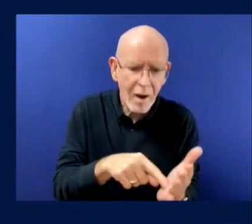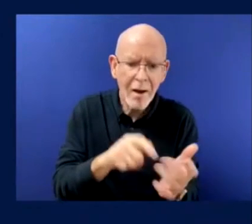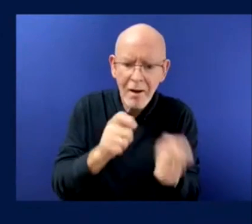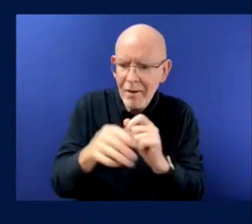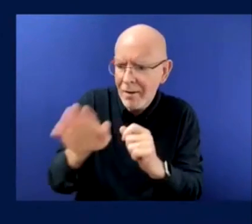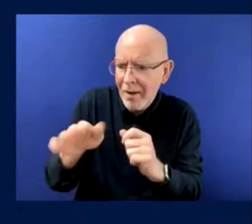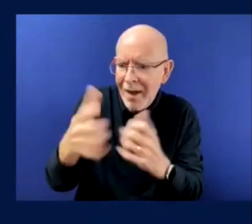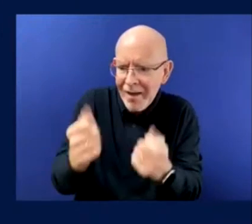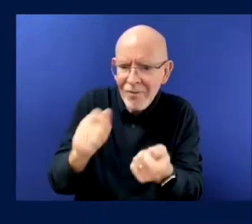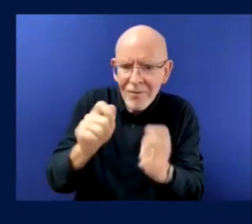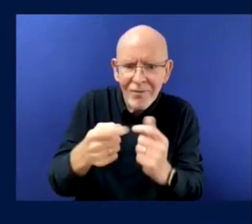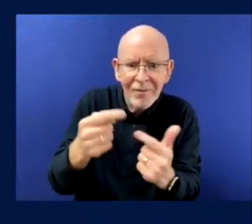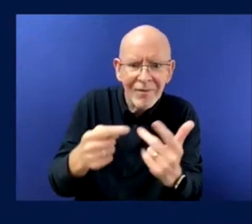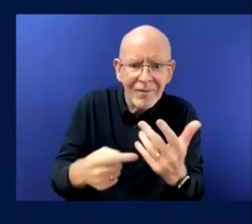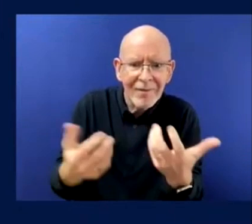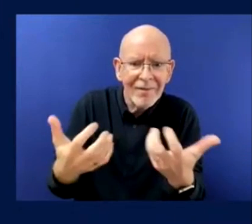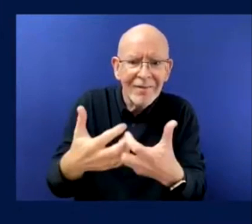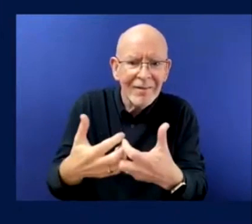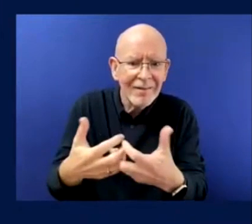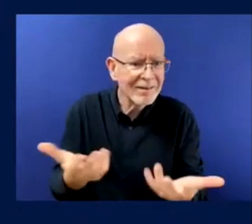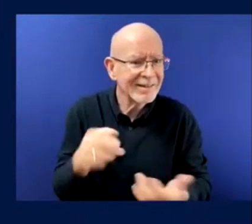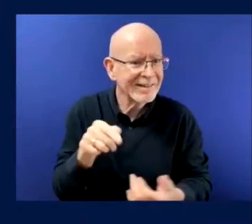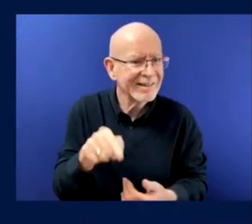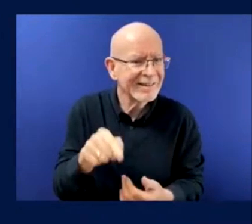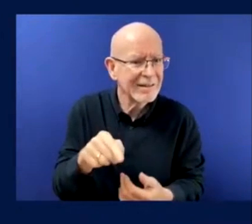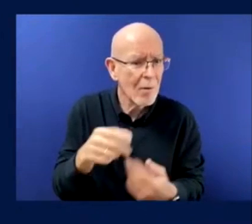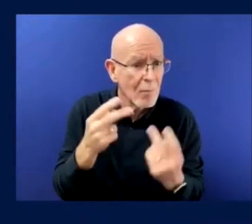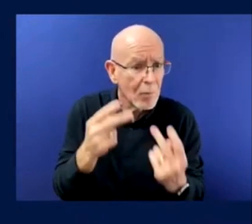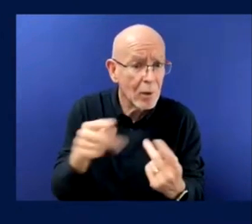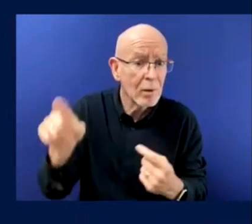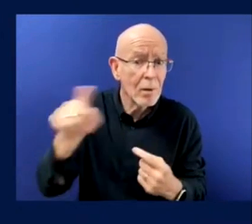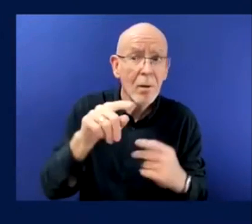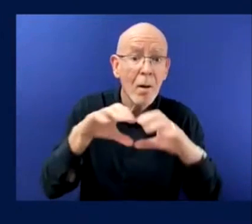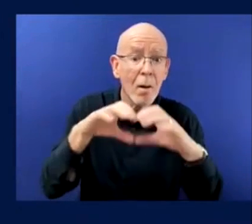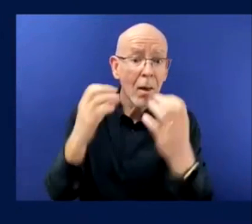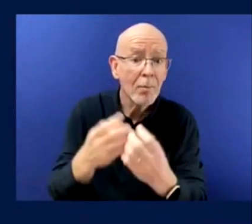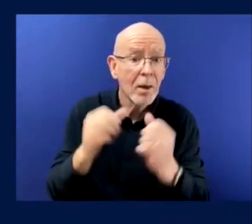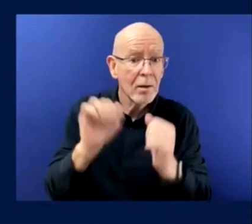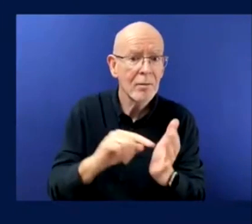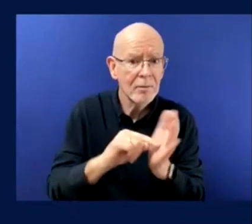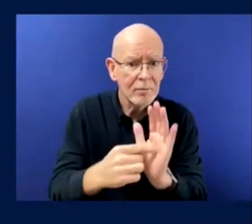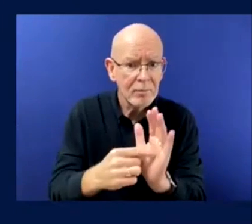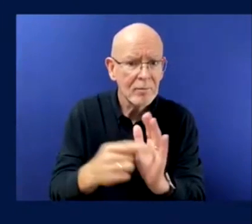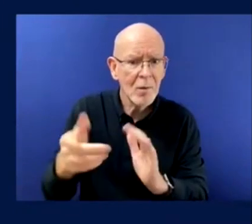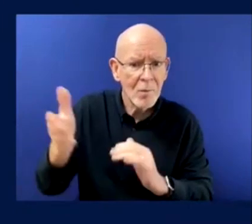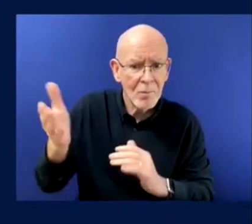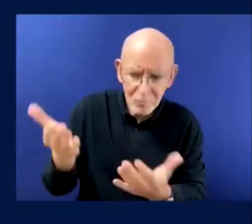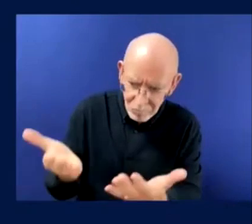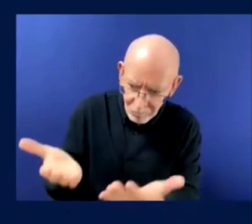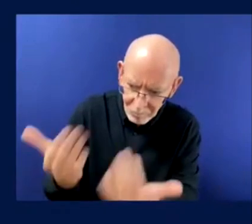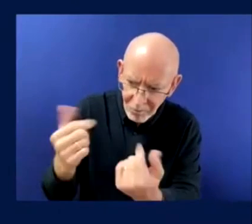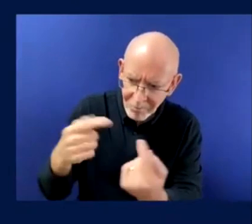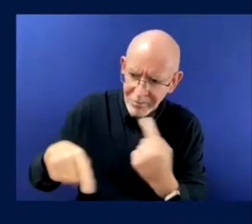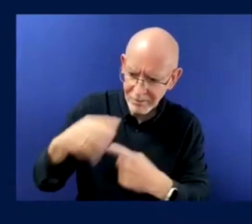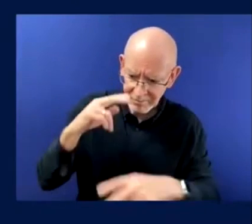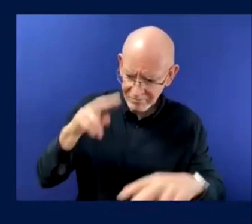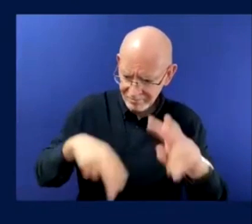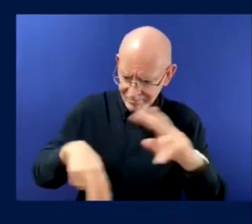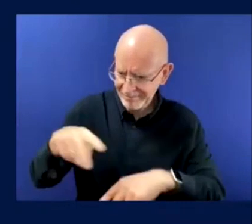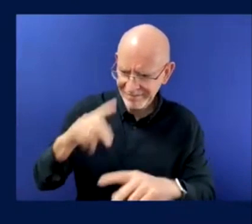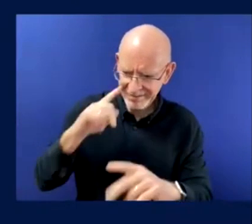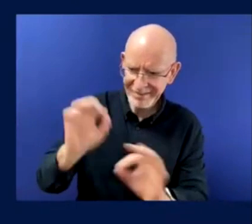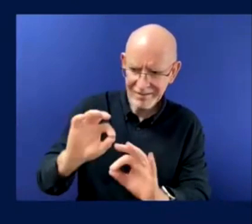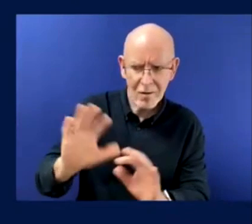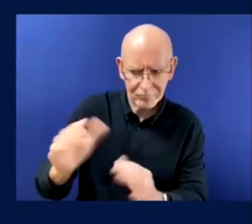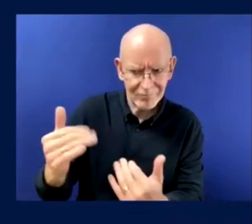clubs can do this is by making it really explicit that accessibility tickets can be purchased by anybody that has an